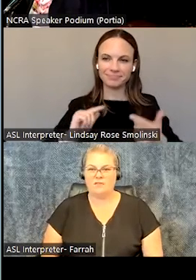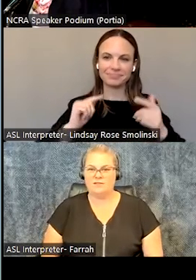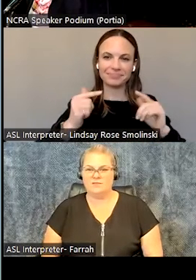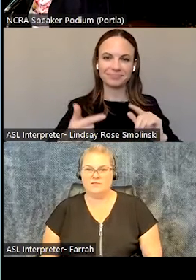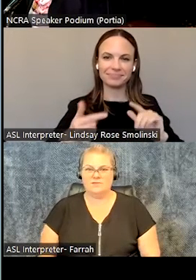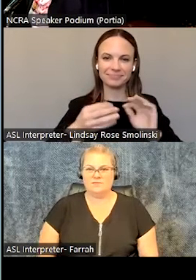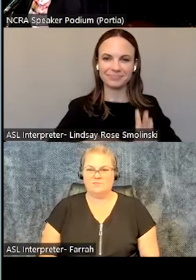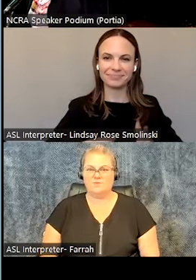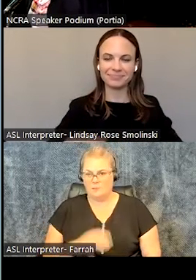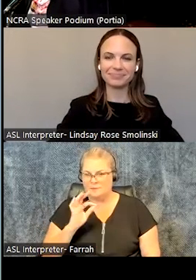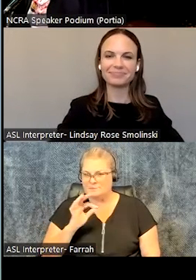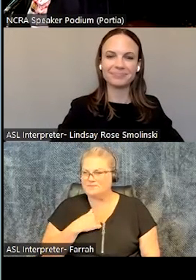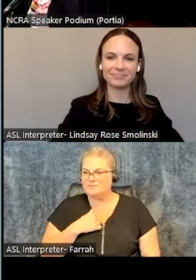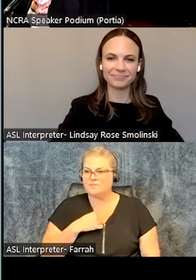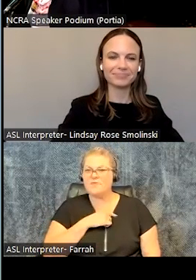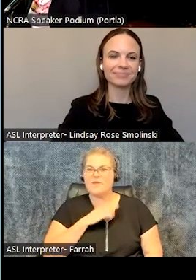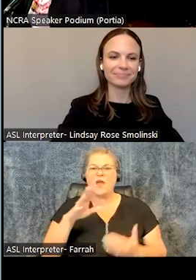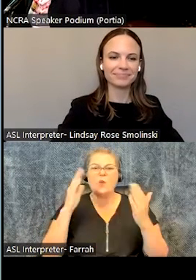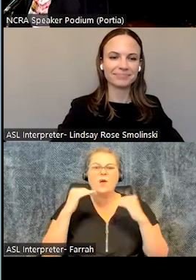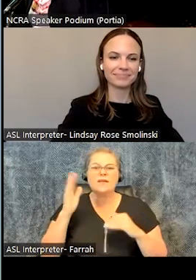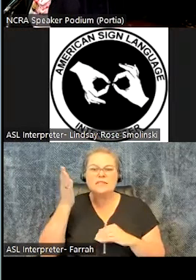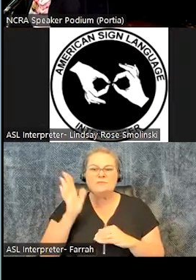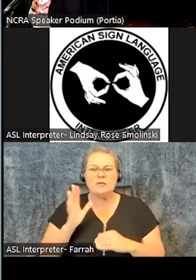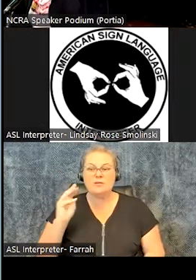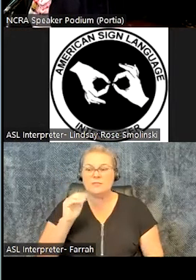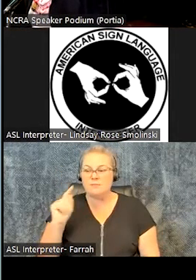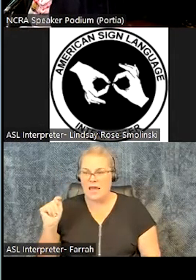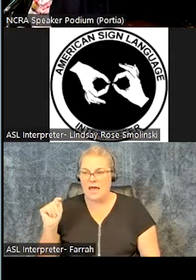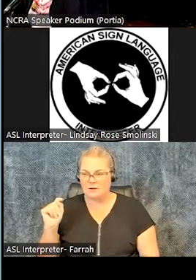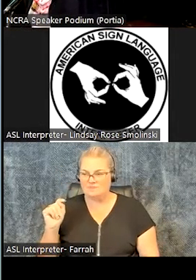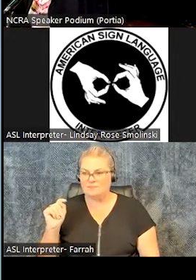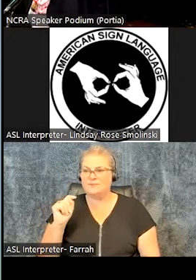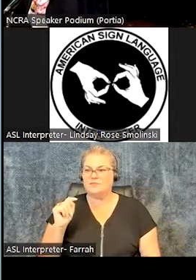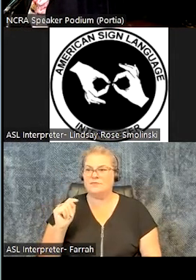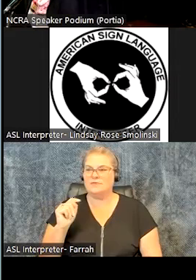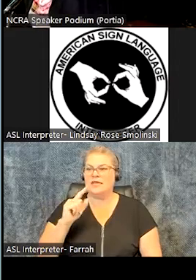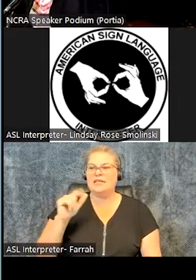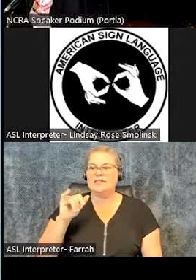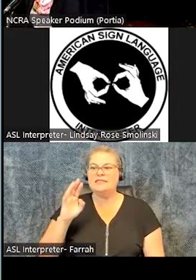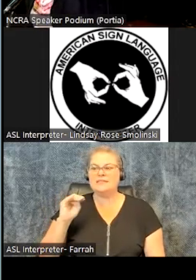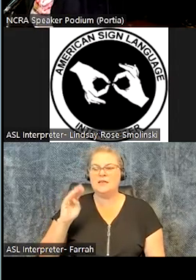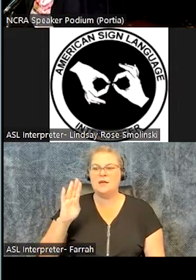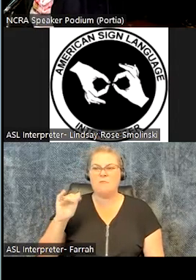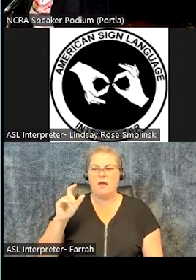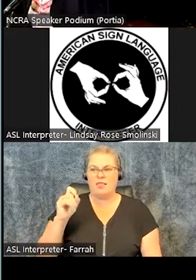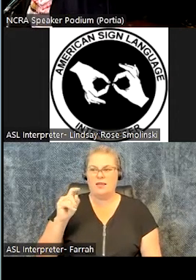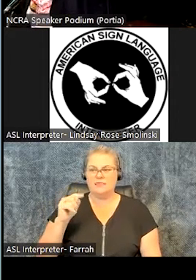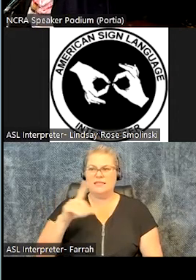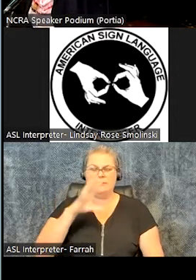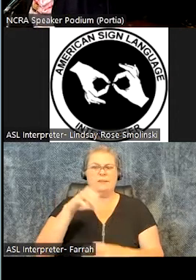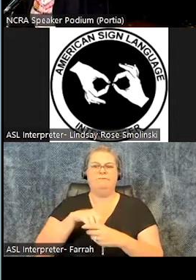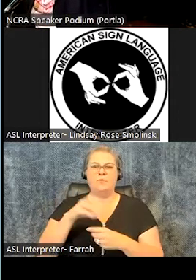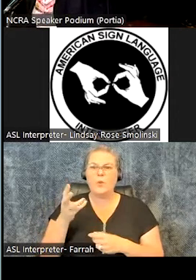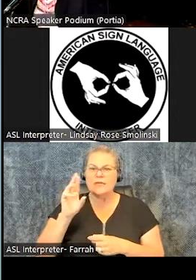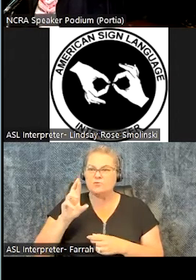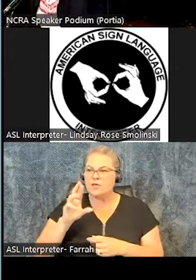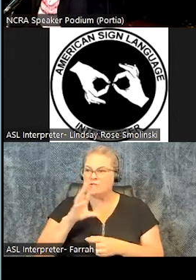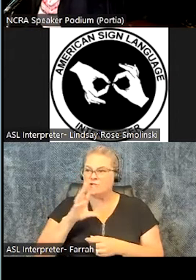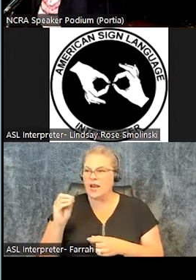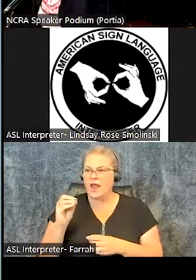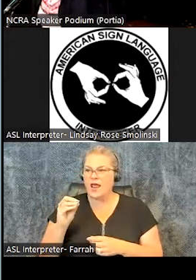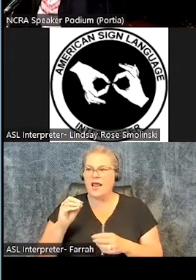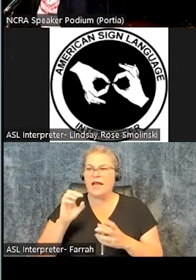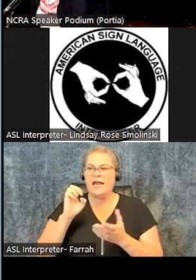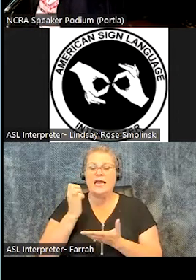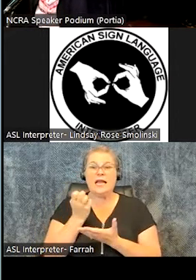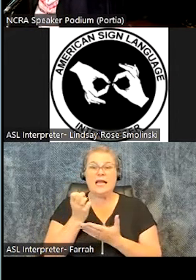Matt Zimbalist. Matt has been in the waste reduction and ecological building world for the past decade. Through his work as a builder, designer,